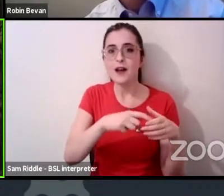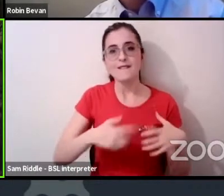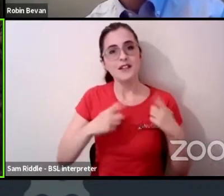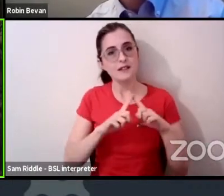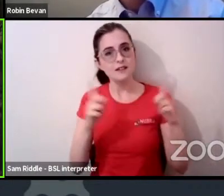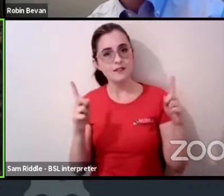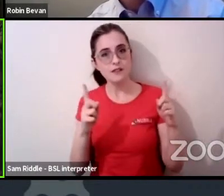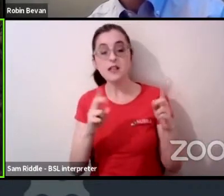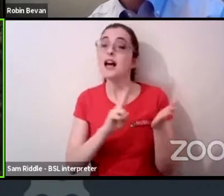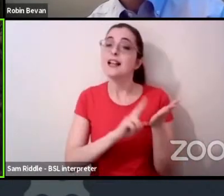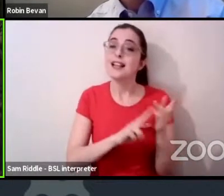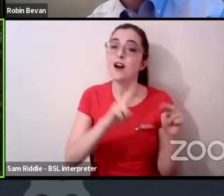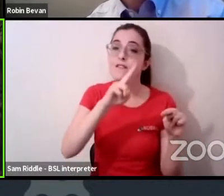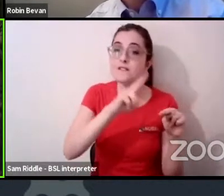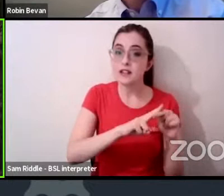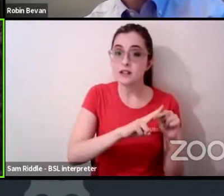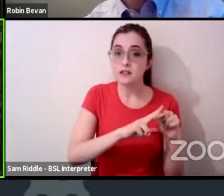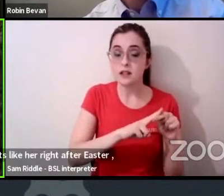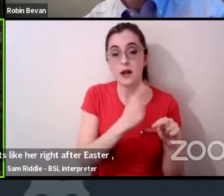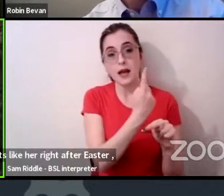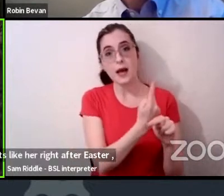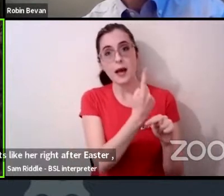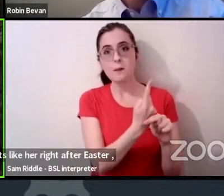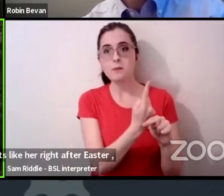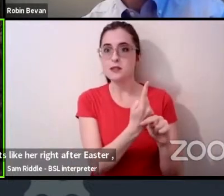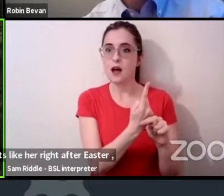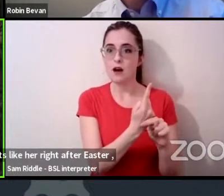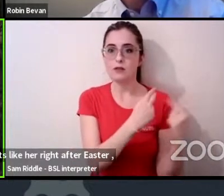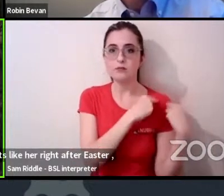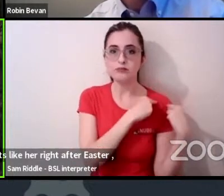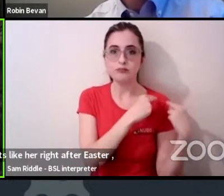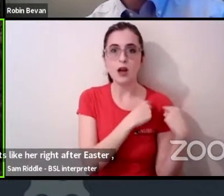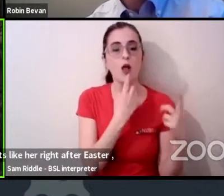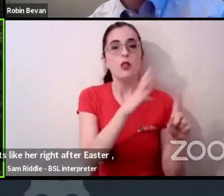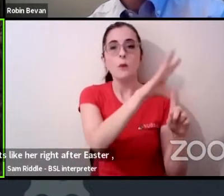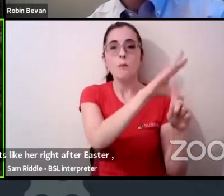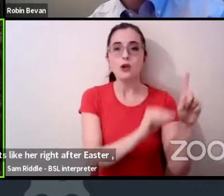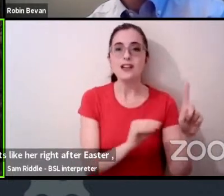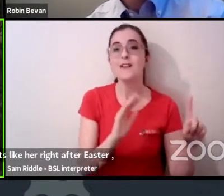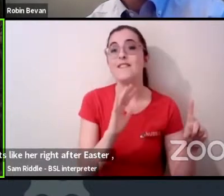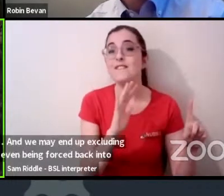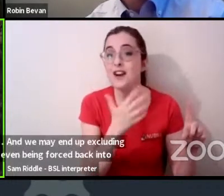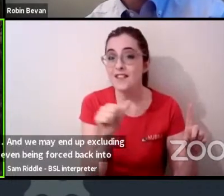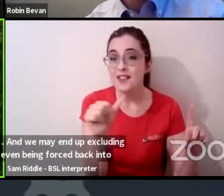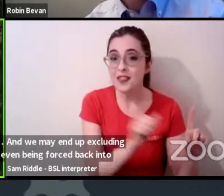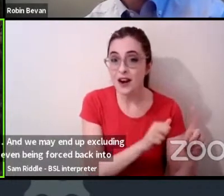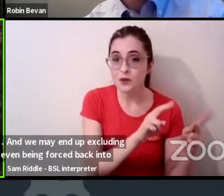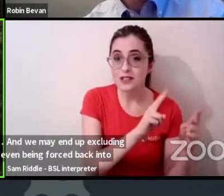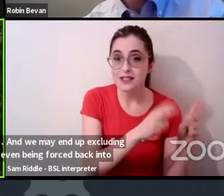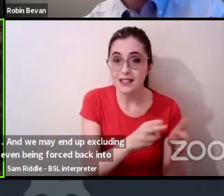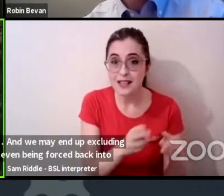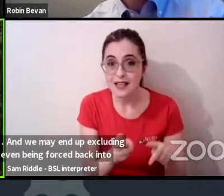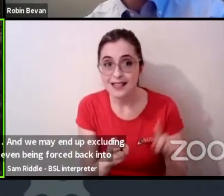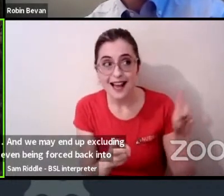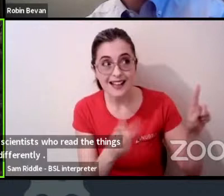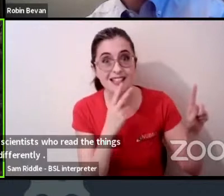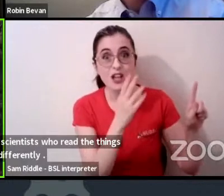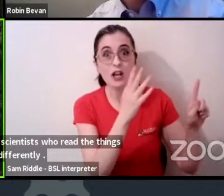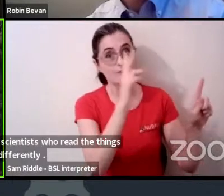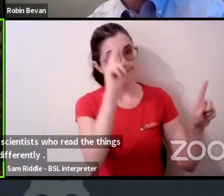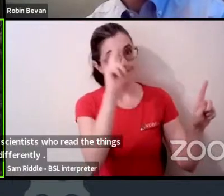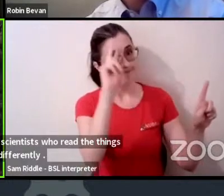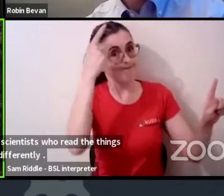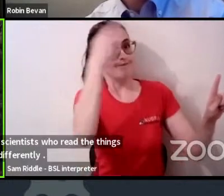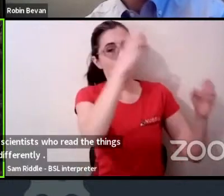Ferguson, who was the brains behind the modelling of 500,000 deaths that finally got Boris Johnson into lockdown last